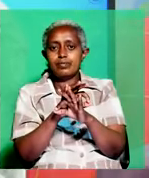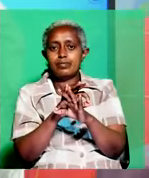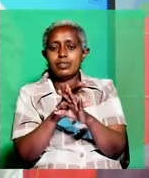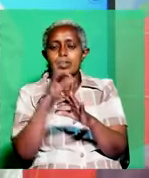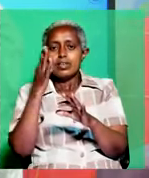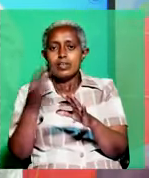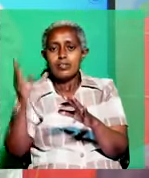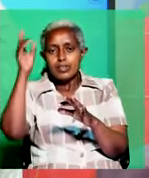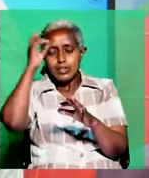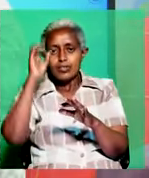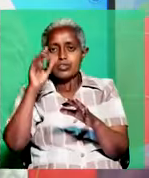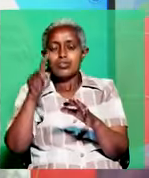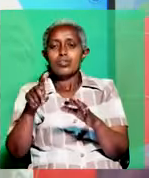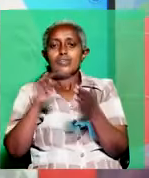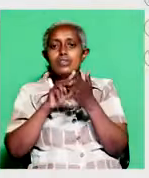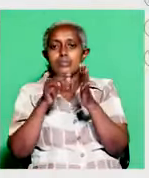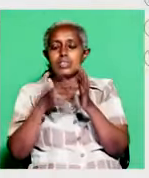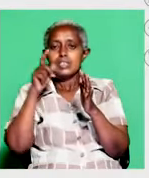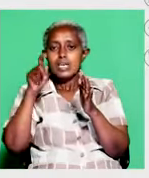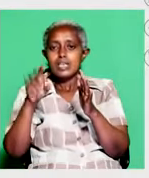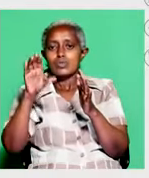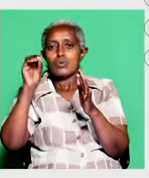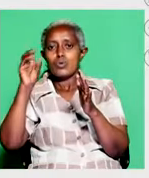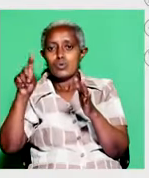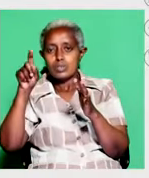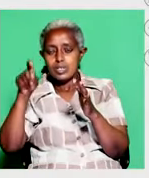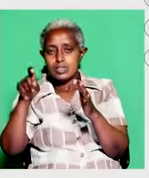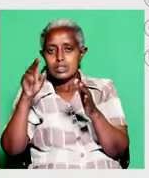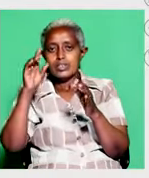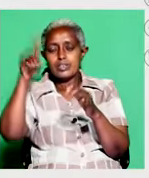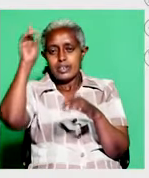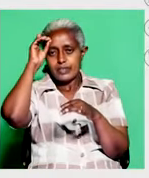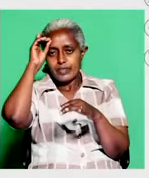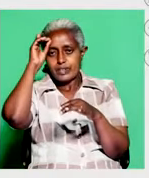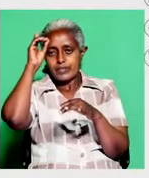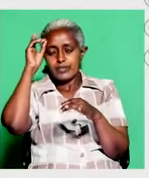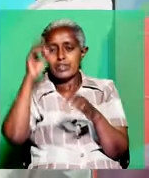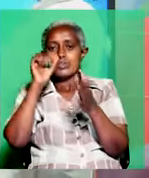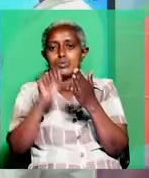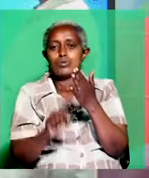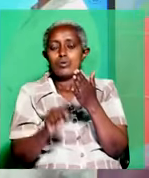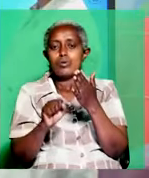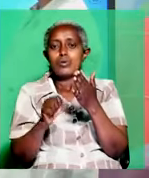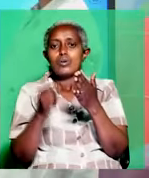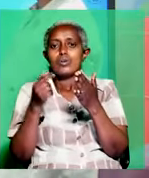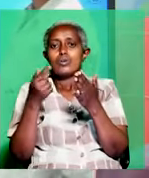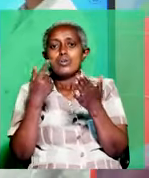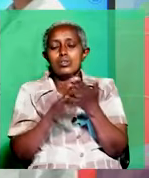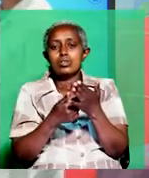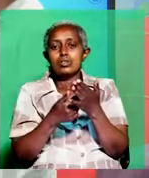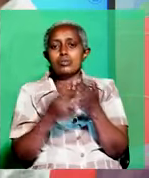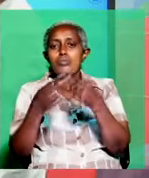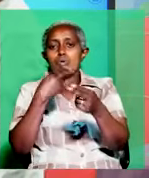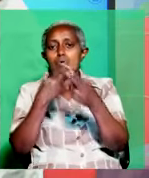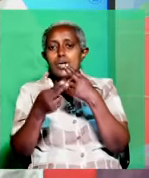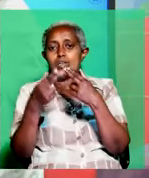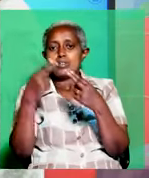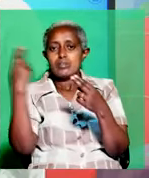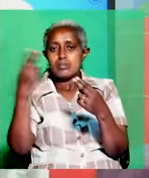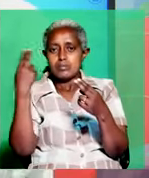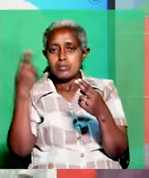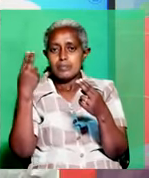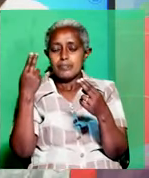F derivative of x means it is x cos x derivative. So applying product rule, we can